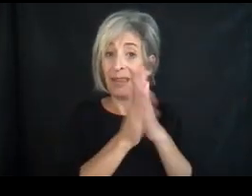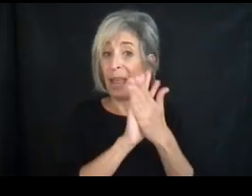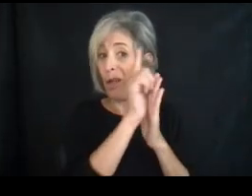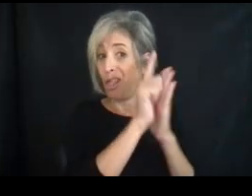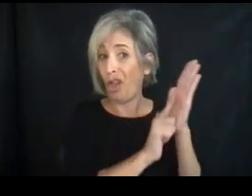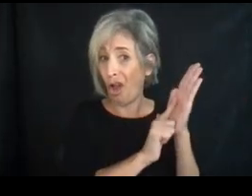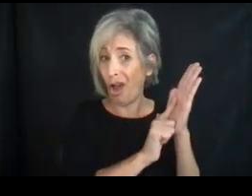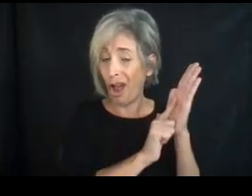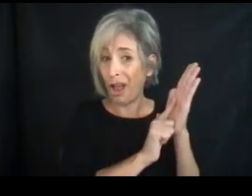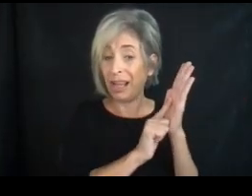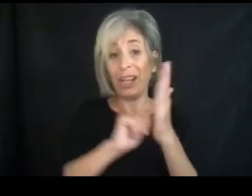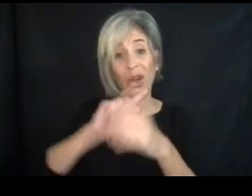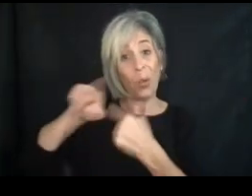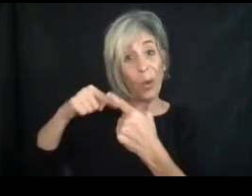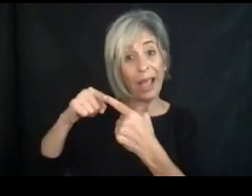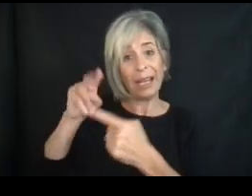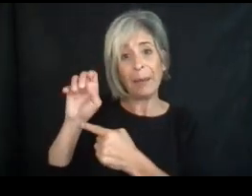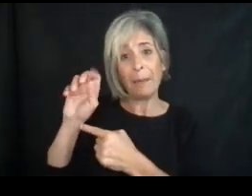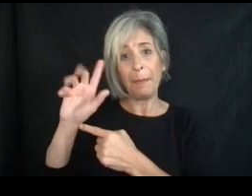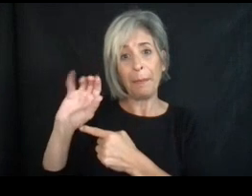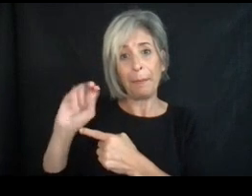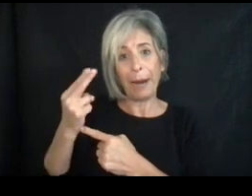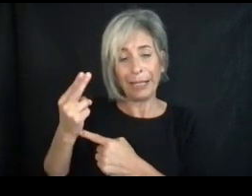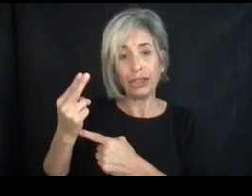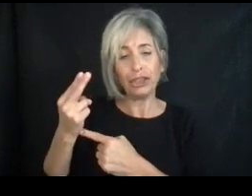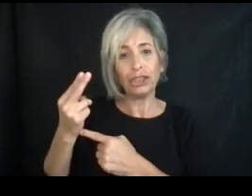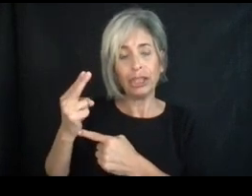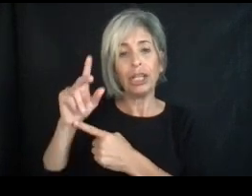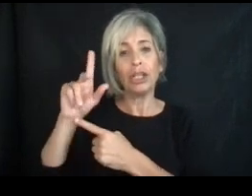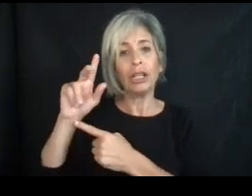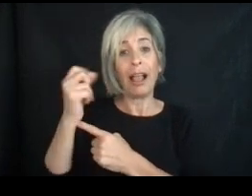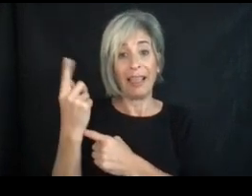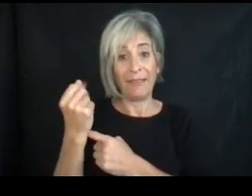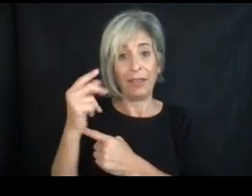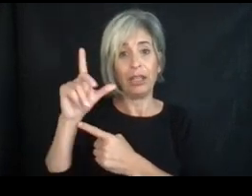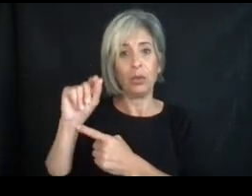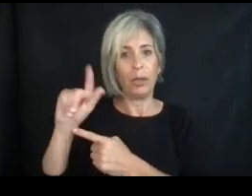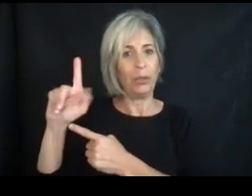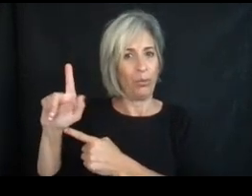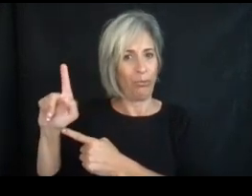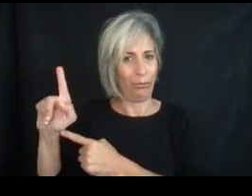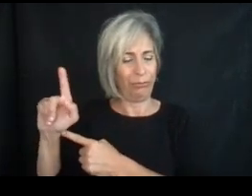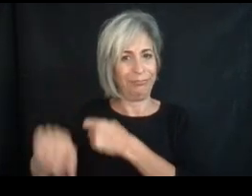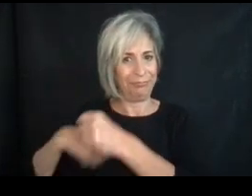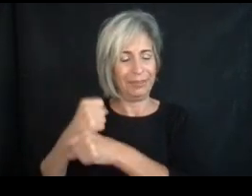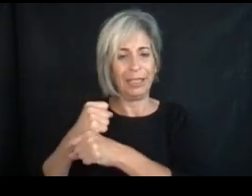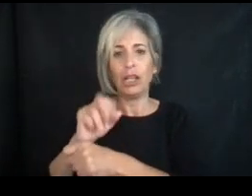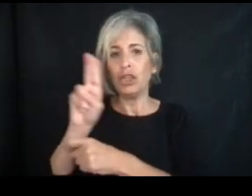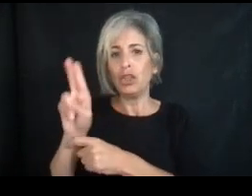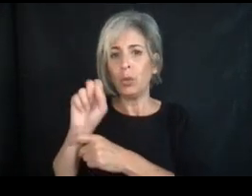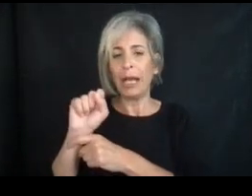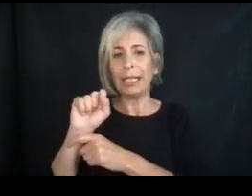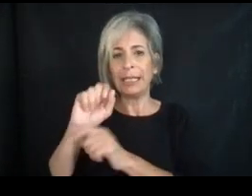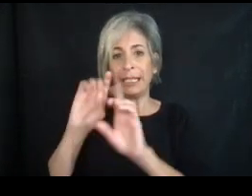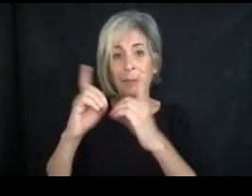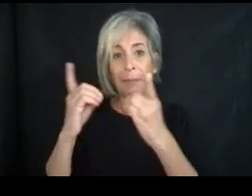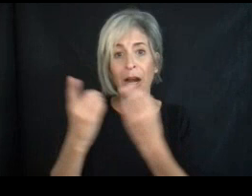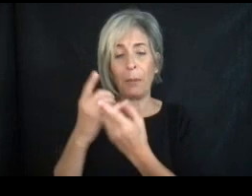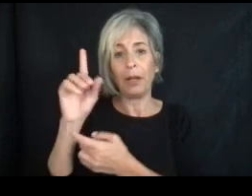in March 11th of 2021, the U.S. Department of